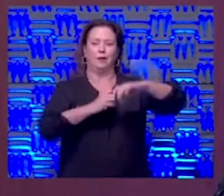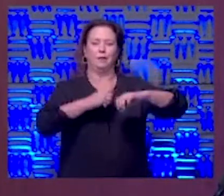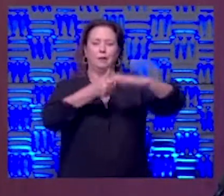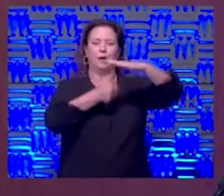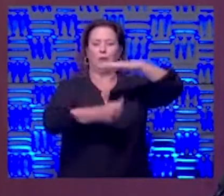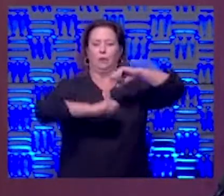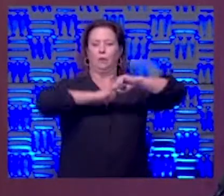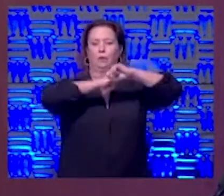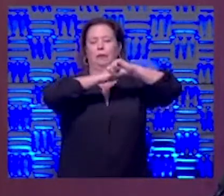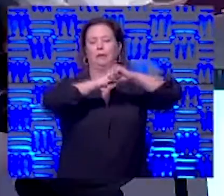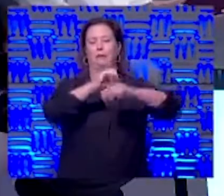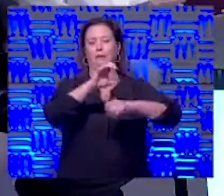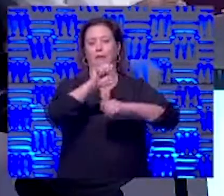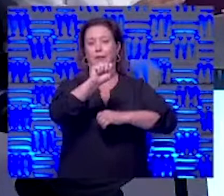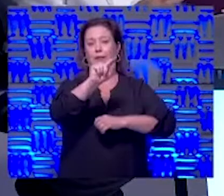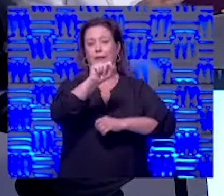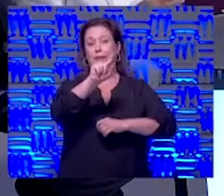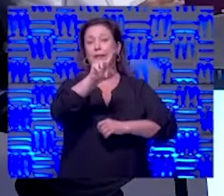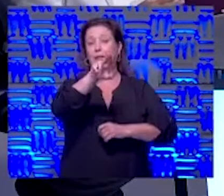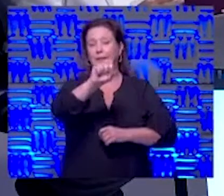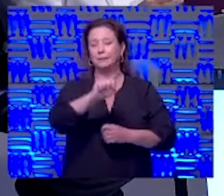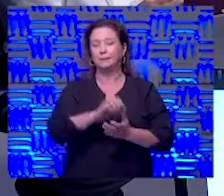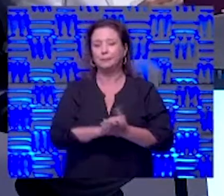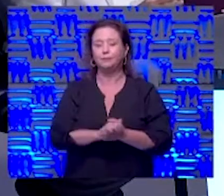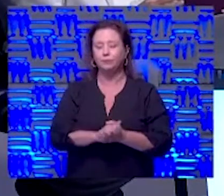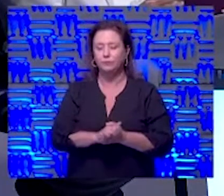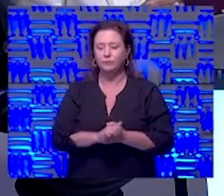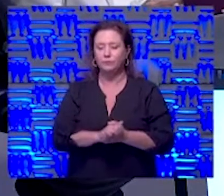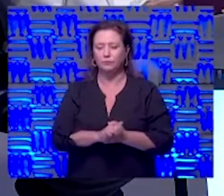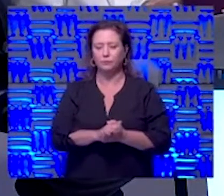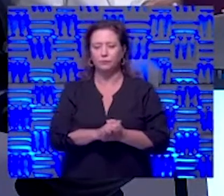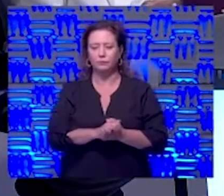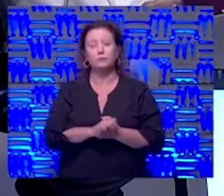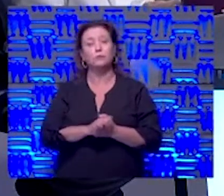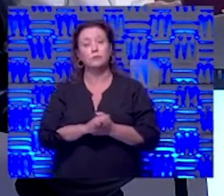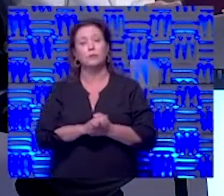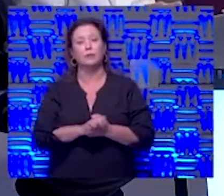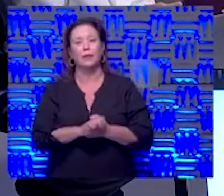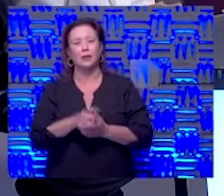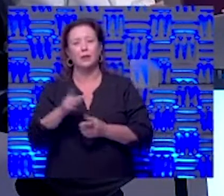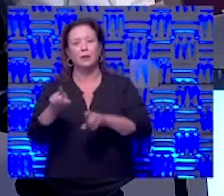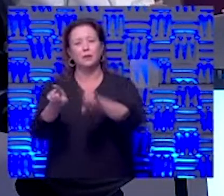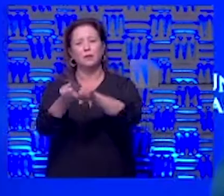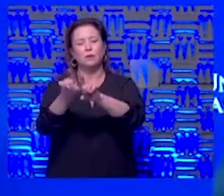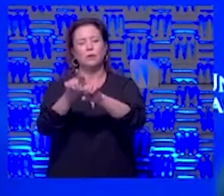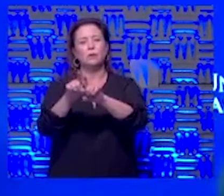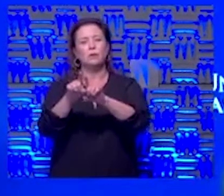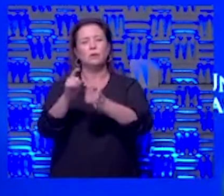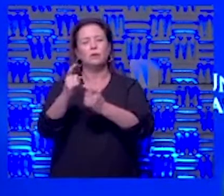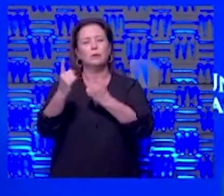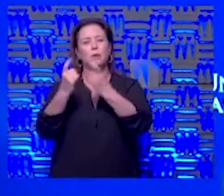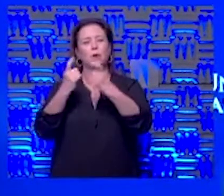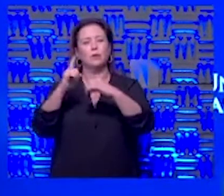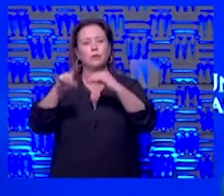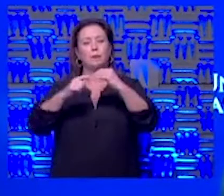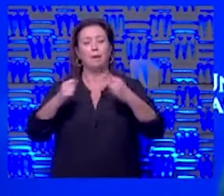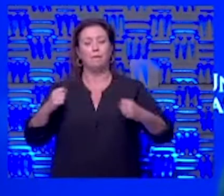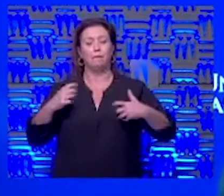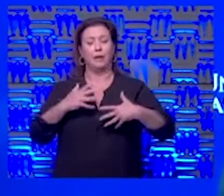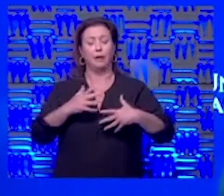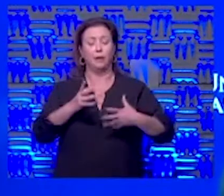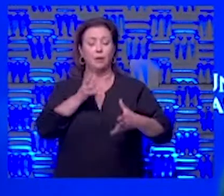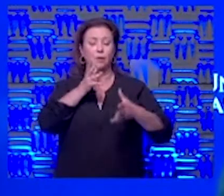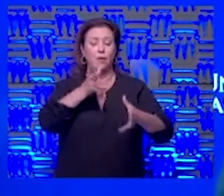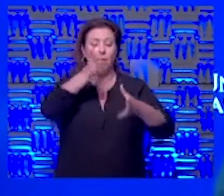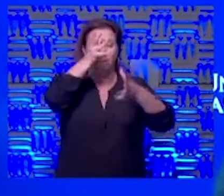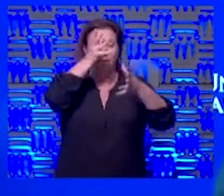status. I know that some questions have also centered around the fear that if grandma and grandpa